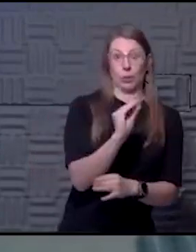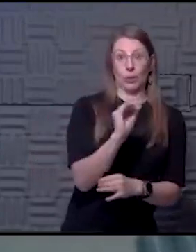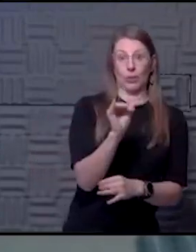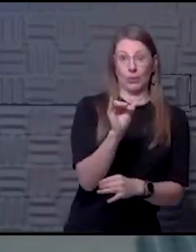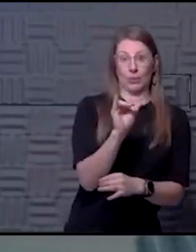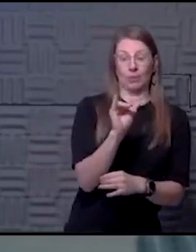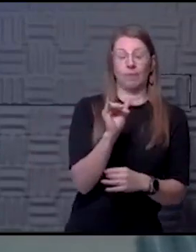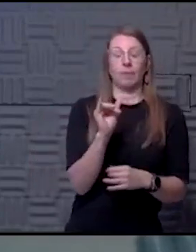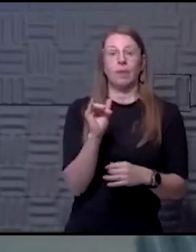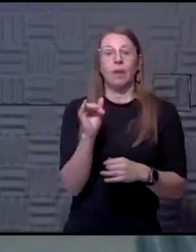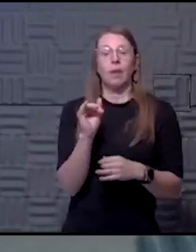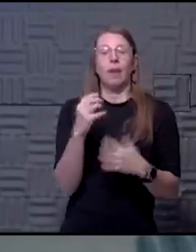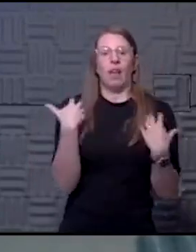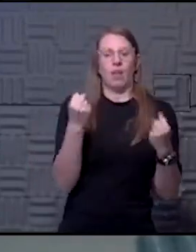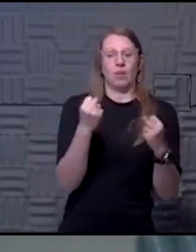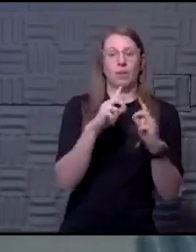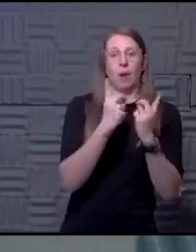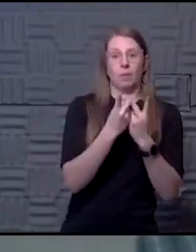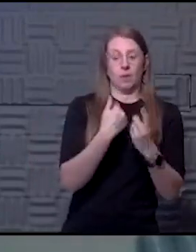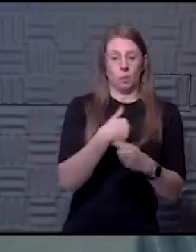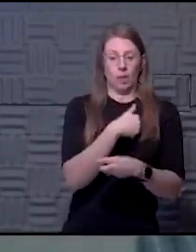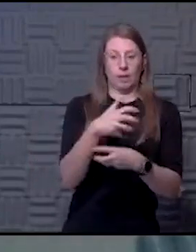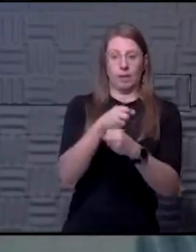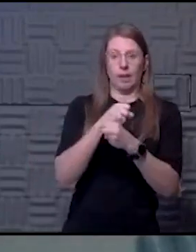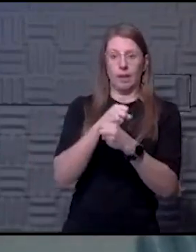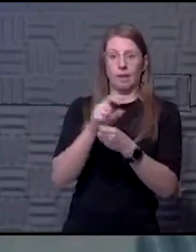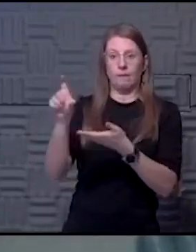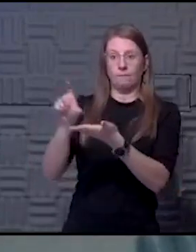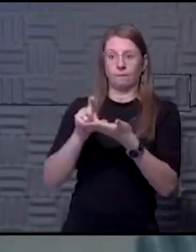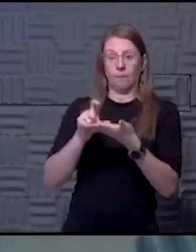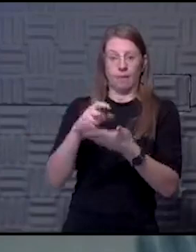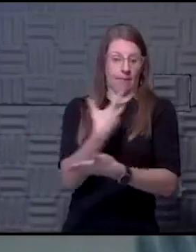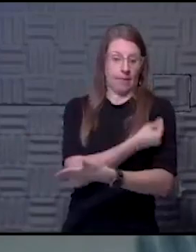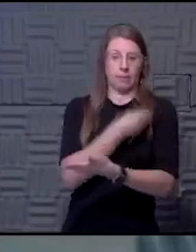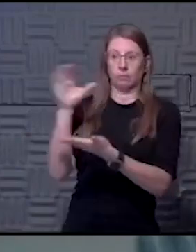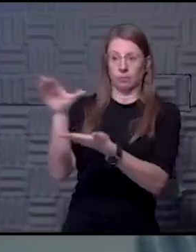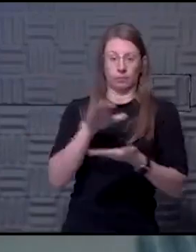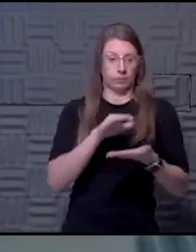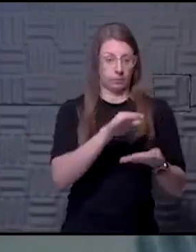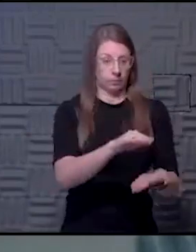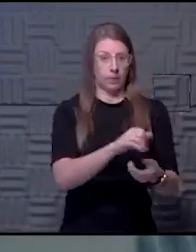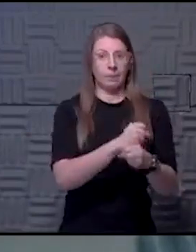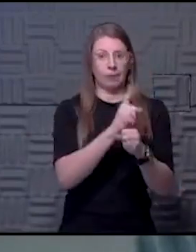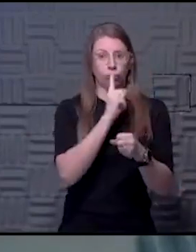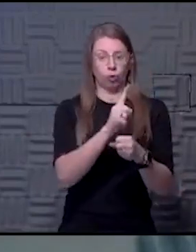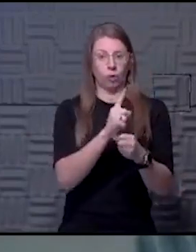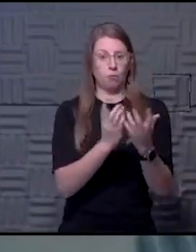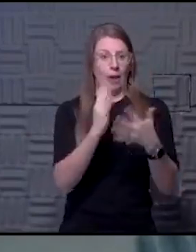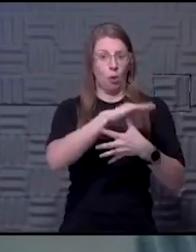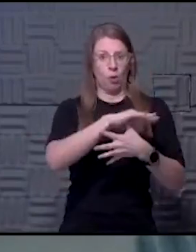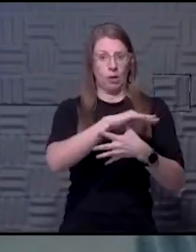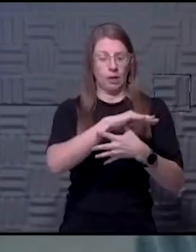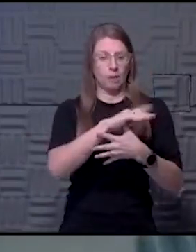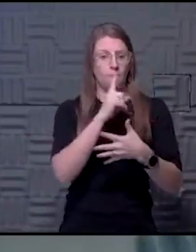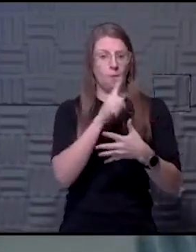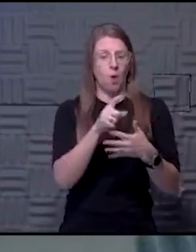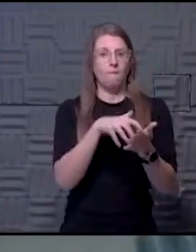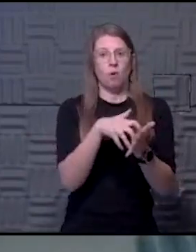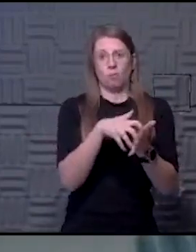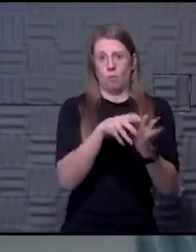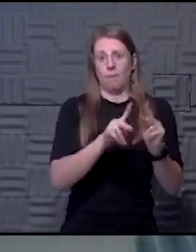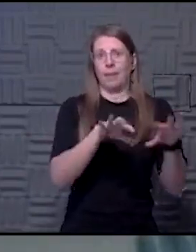too, working with our health departments when we get our vaccination doses, making sure that we're really putting priority on those vulnerable populations,